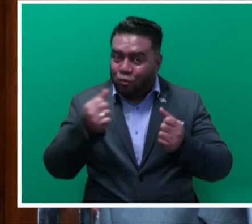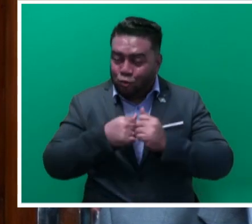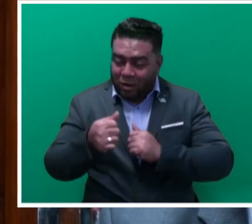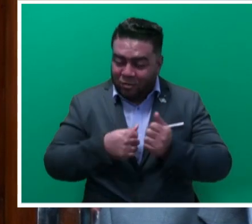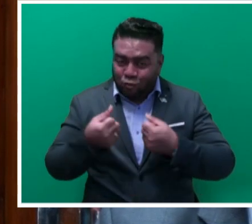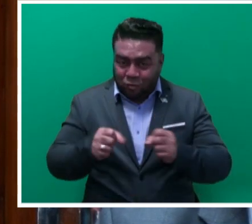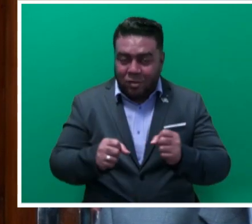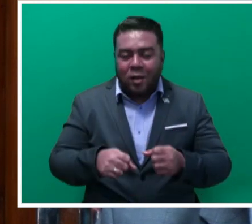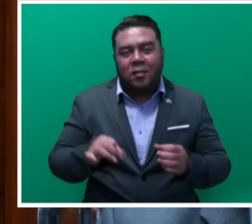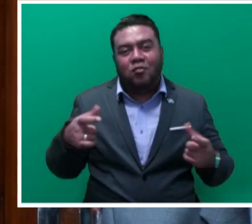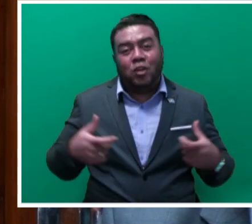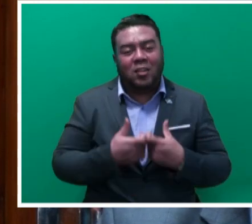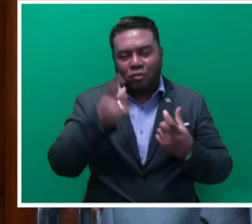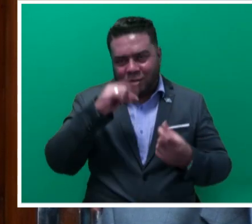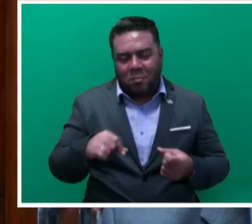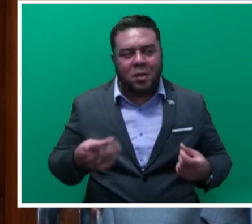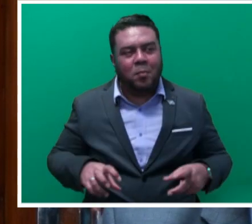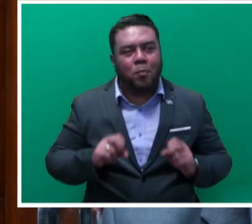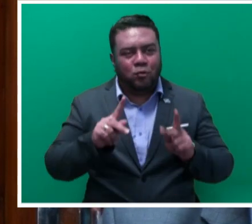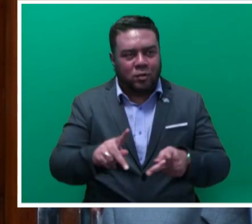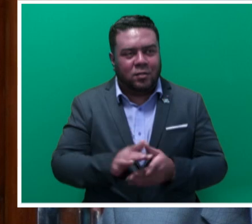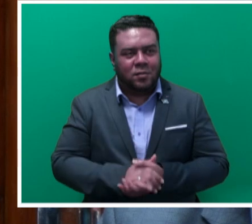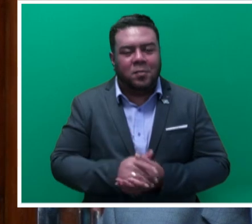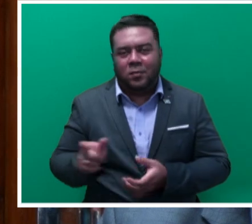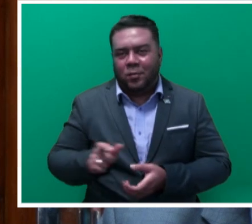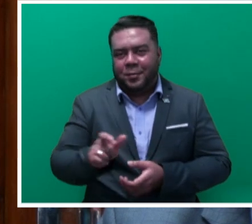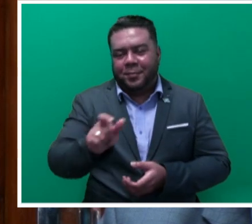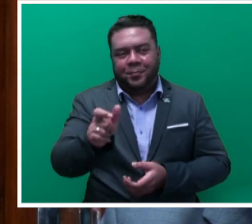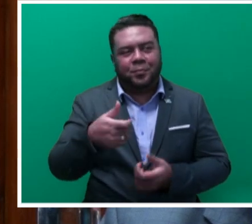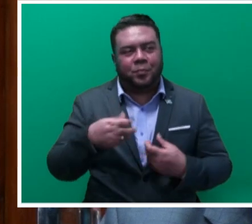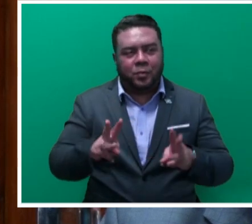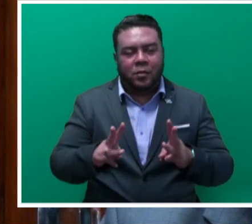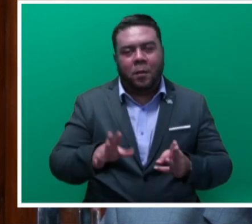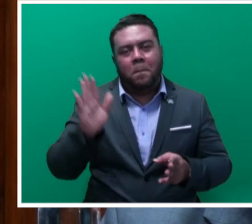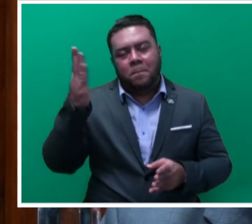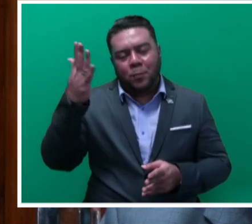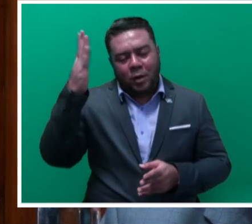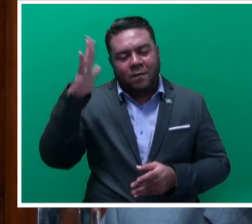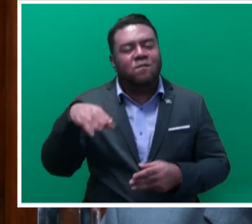into opportunities and pave the way for a brighter, more prosperous future for Fiji Airways and the